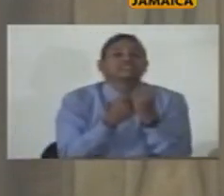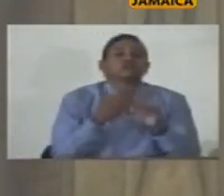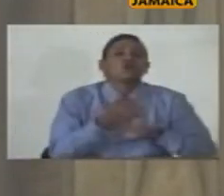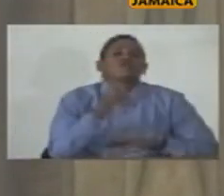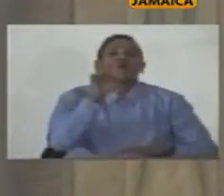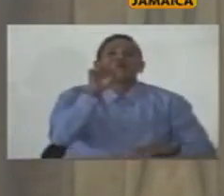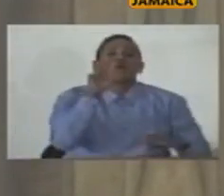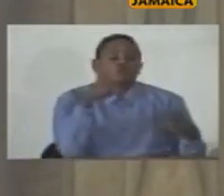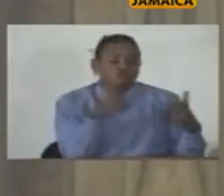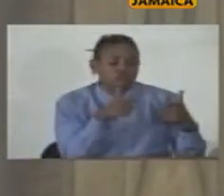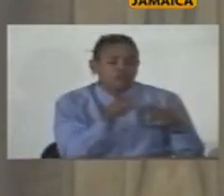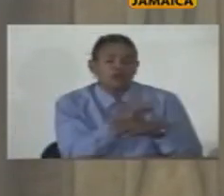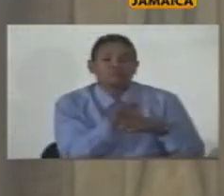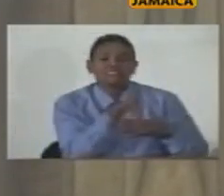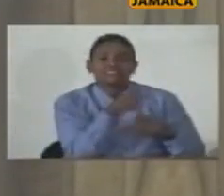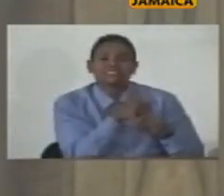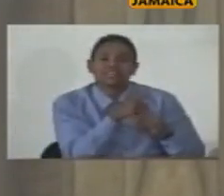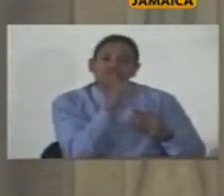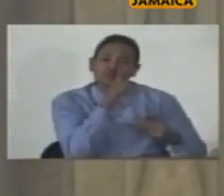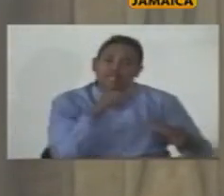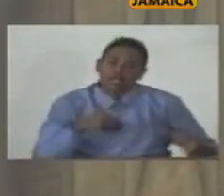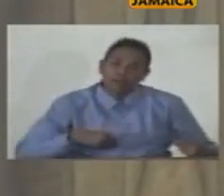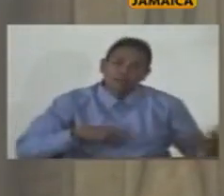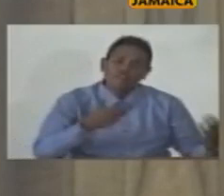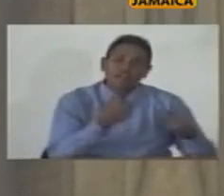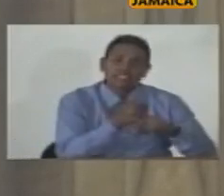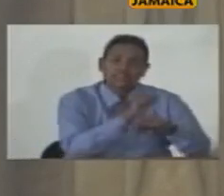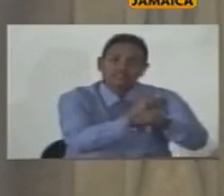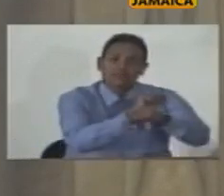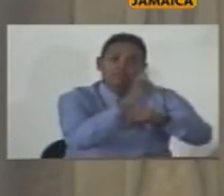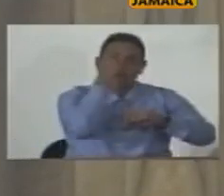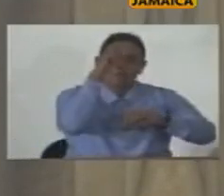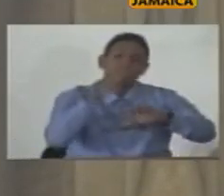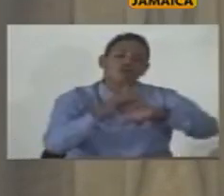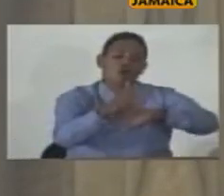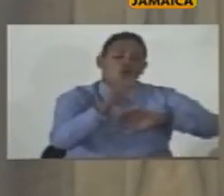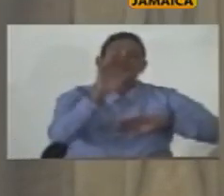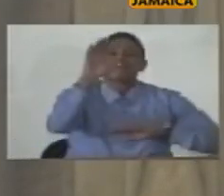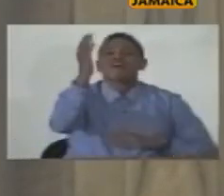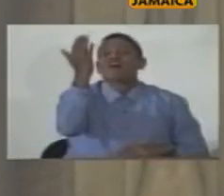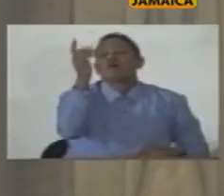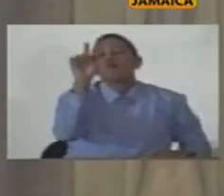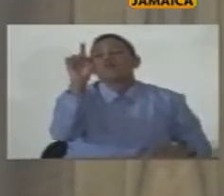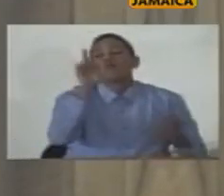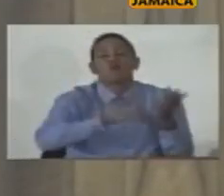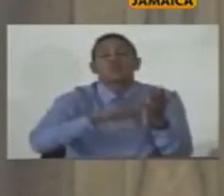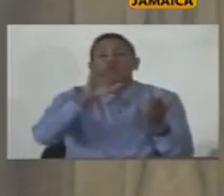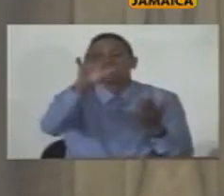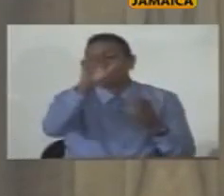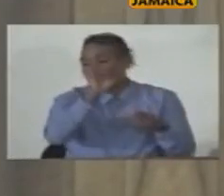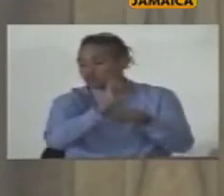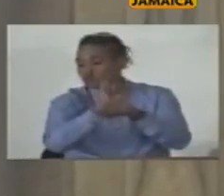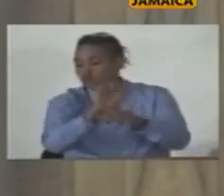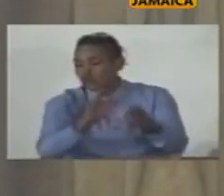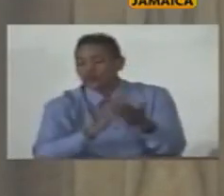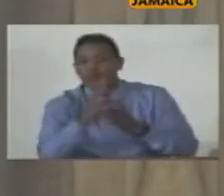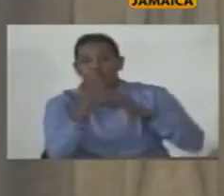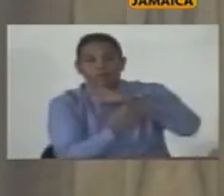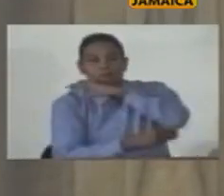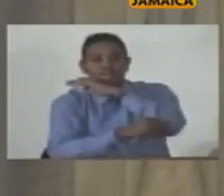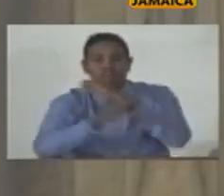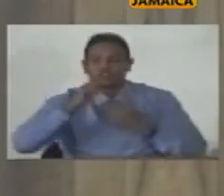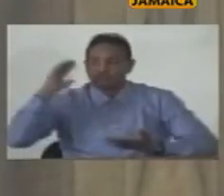small businesses and provided employment for over 1,500 workers through the poverty reduction